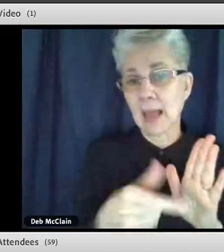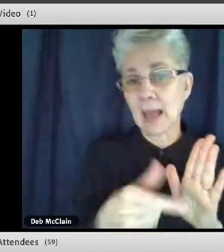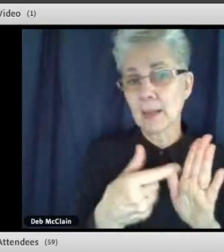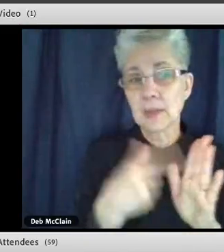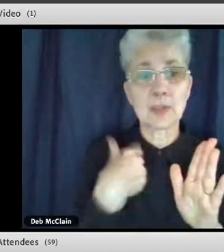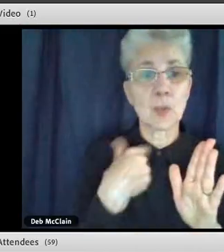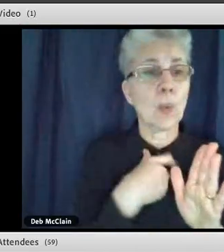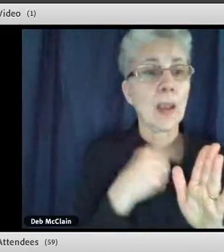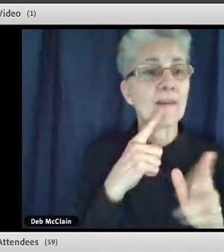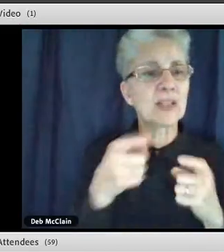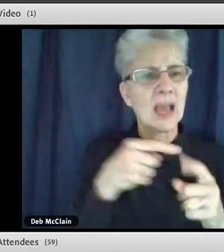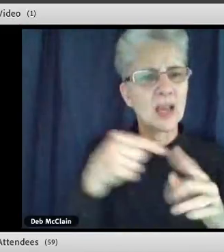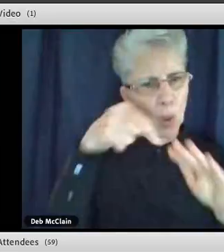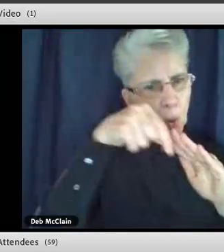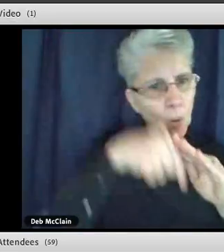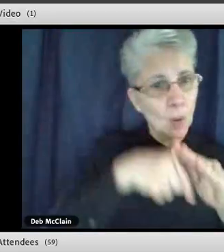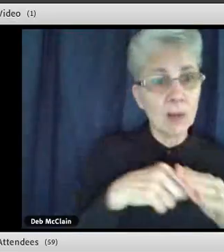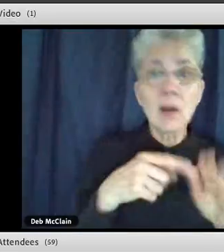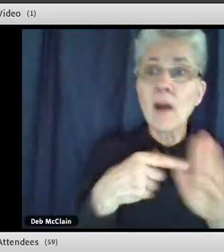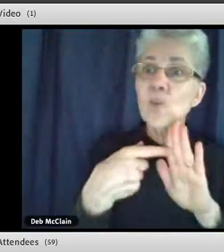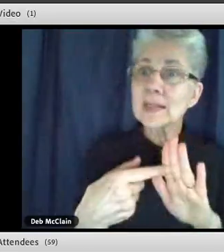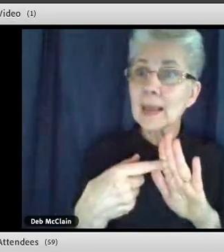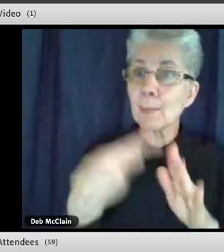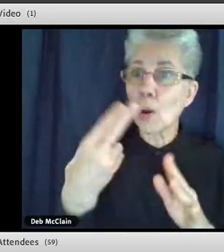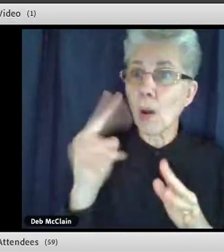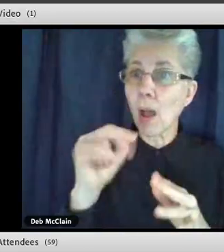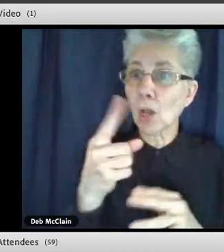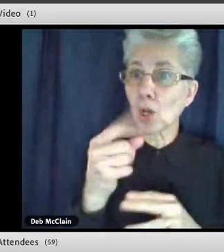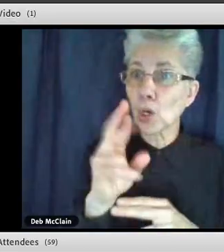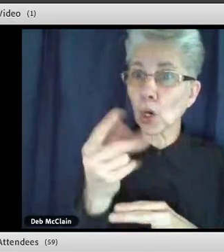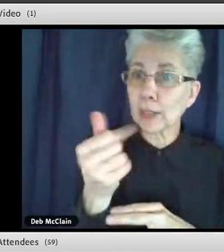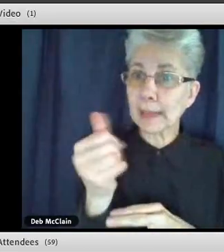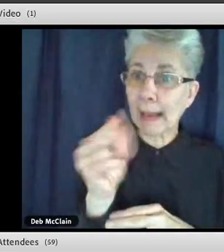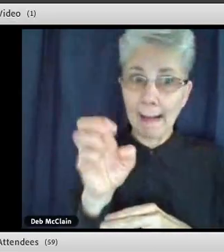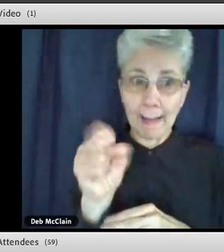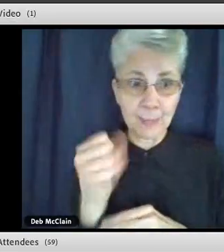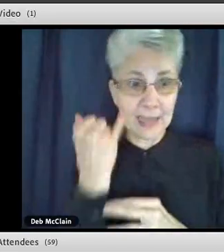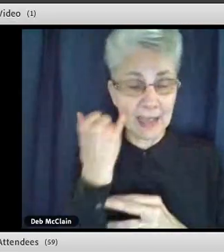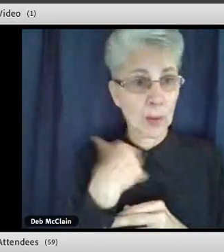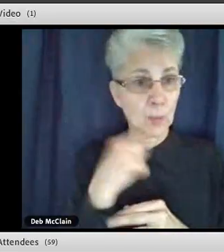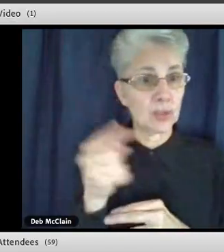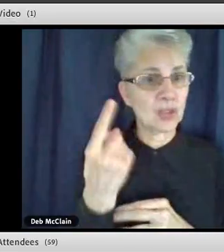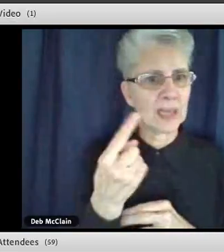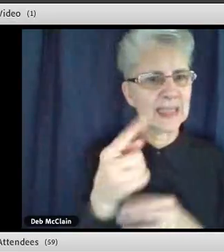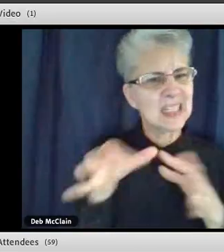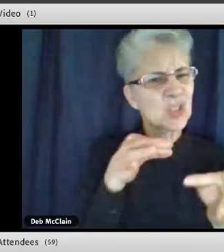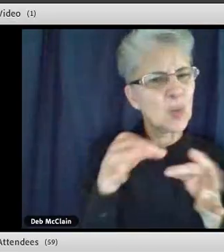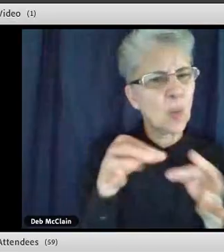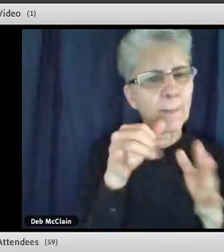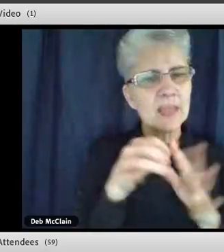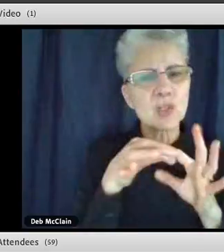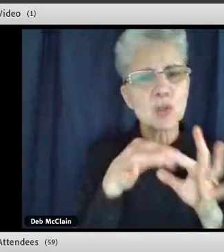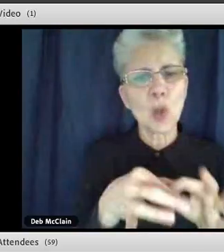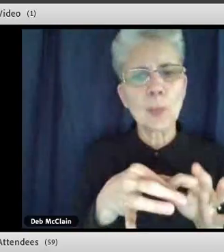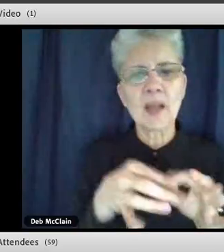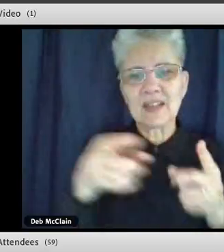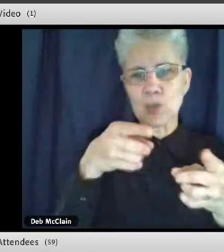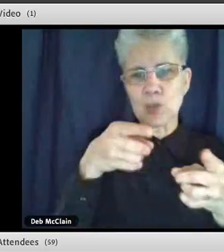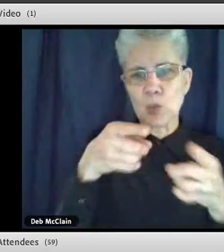deeper. So if we look at like the Hunger Games, for example, if we were just describing this in terms of descriptive cataloging,